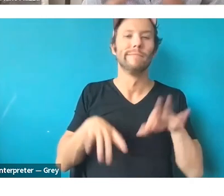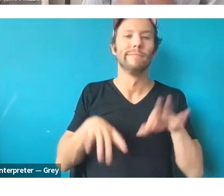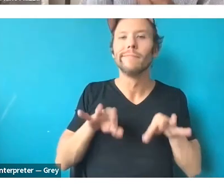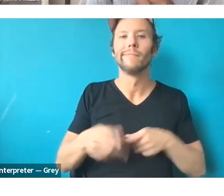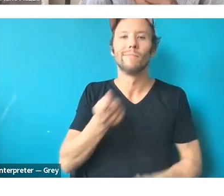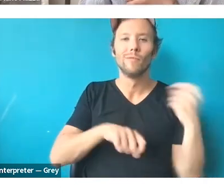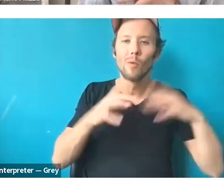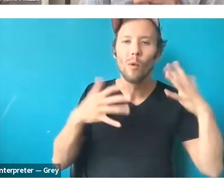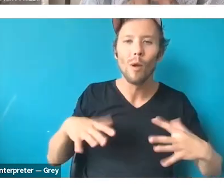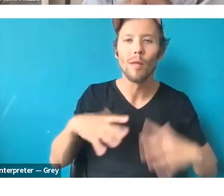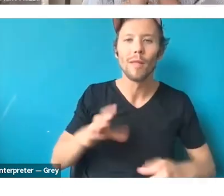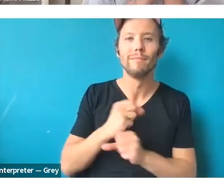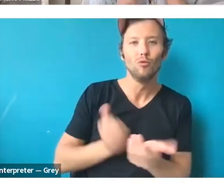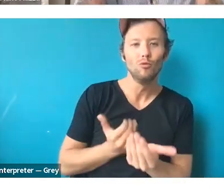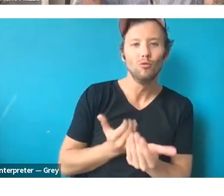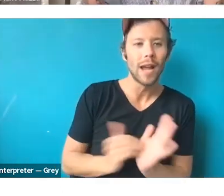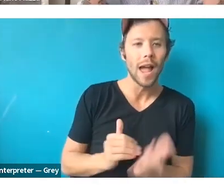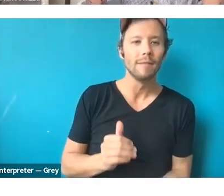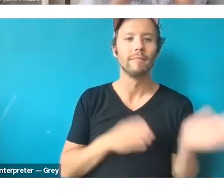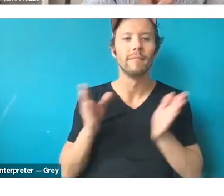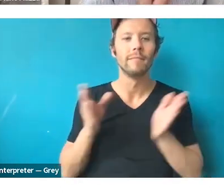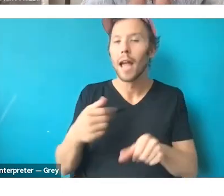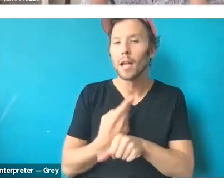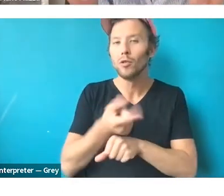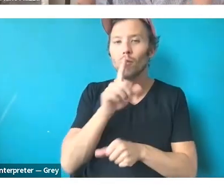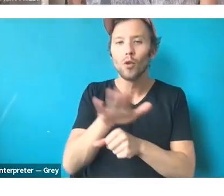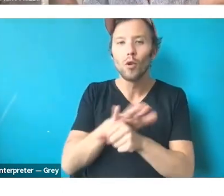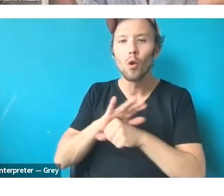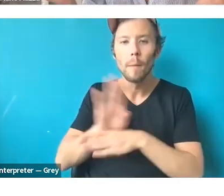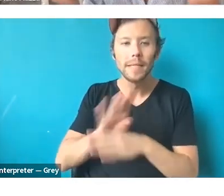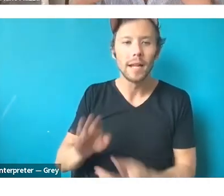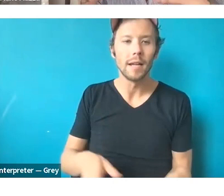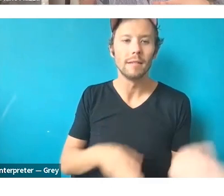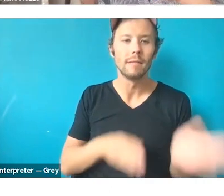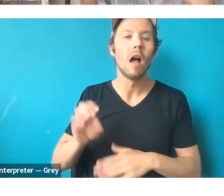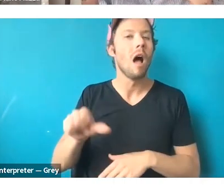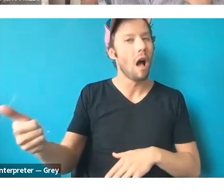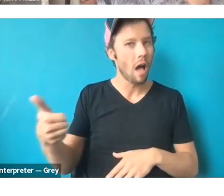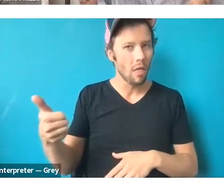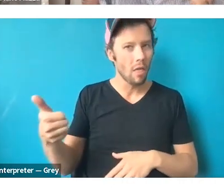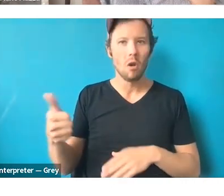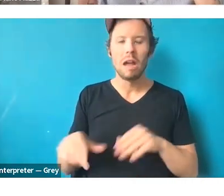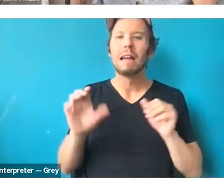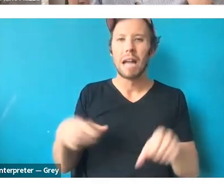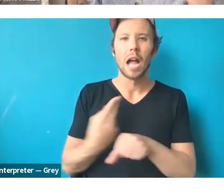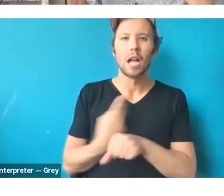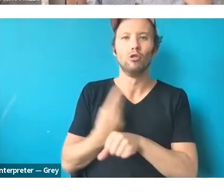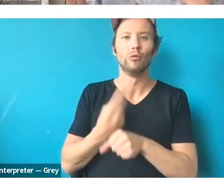I really love to talk about is working with weeds or invasive plants. I think that